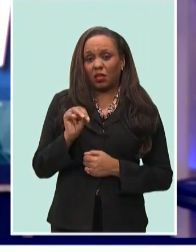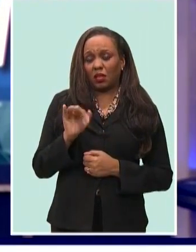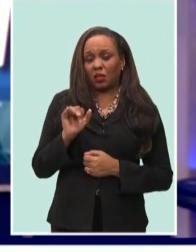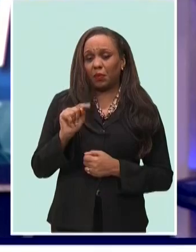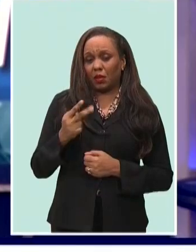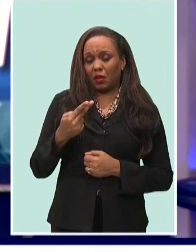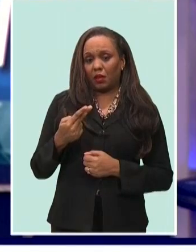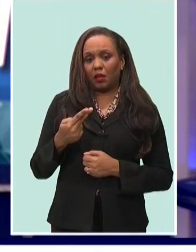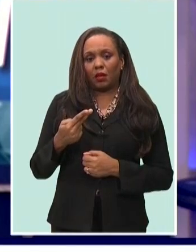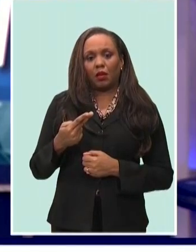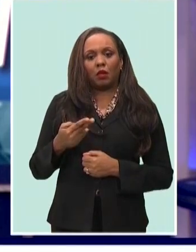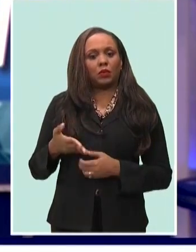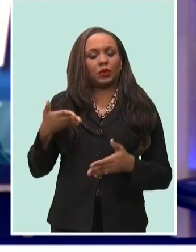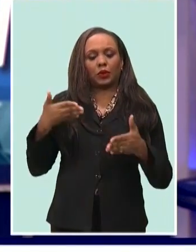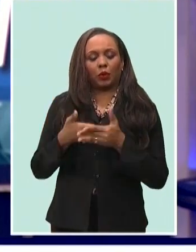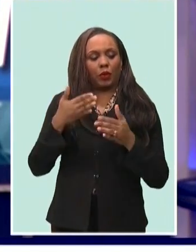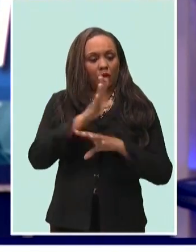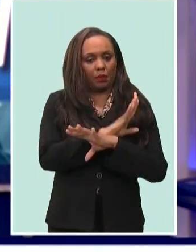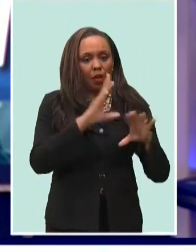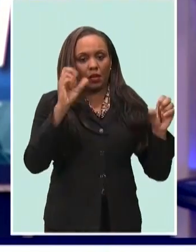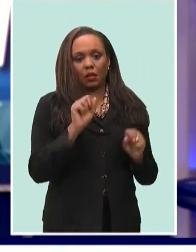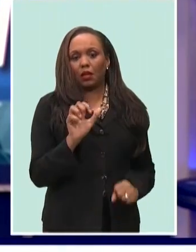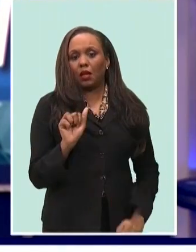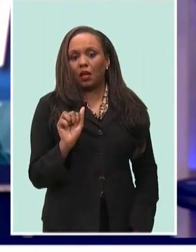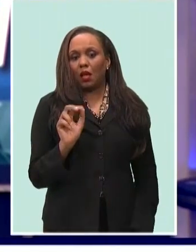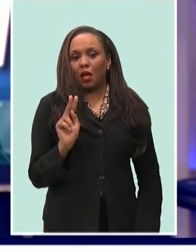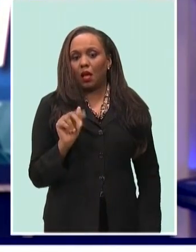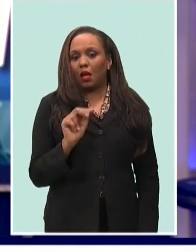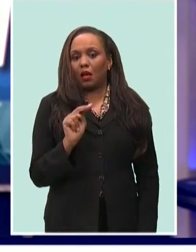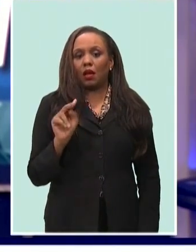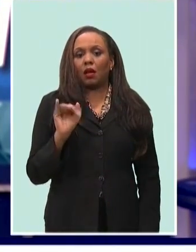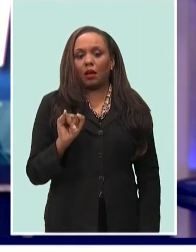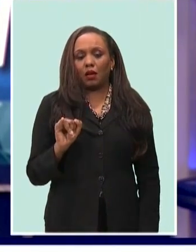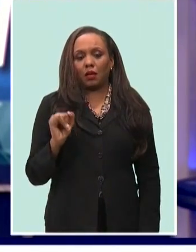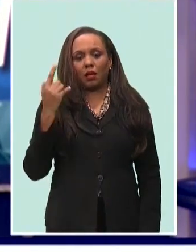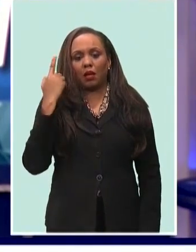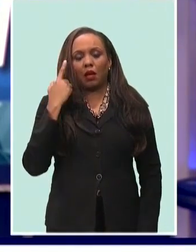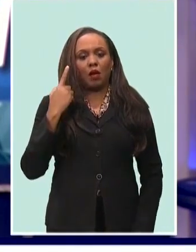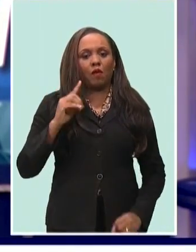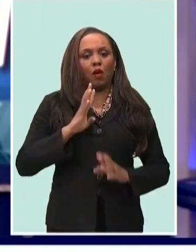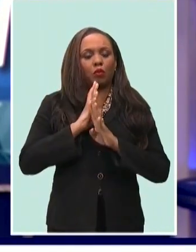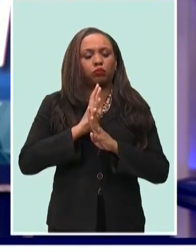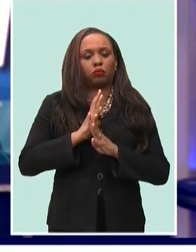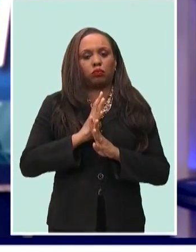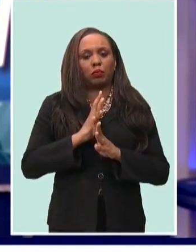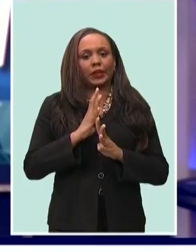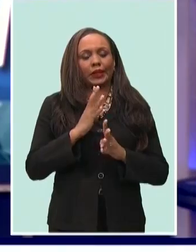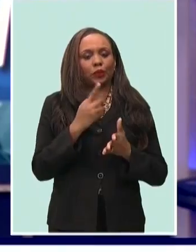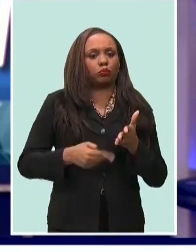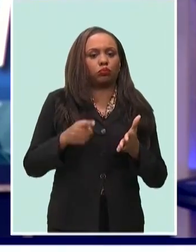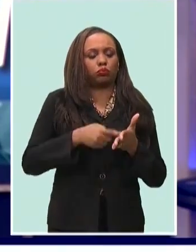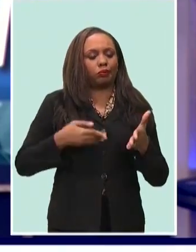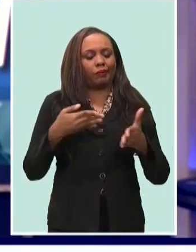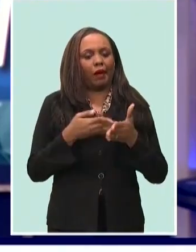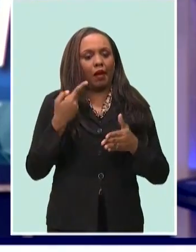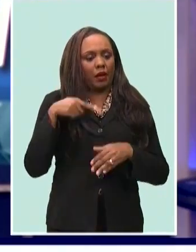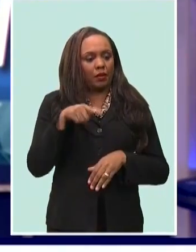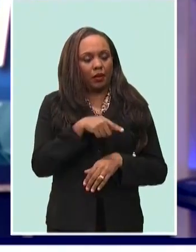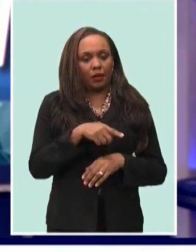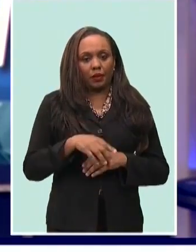to take legal action against President Akani McDowell for defamation. And our Kent Jerson is following that